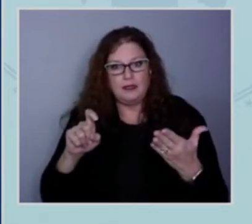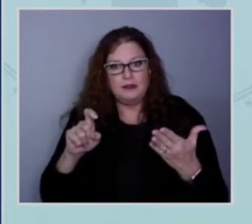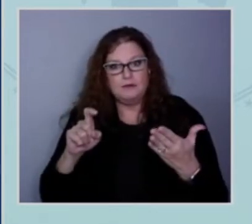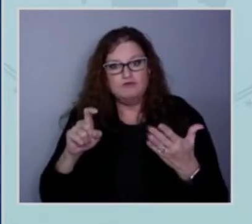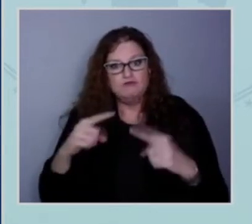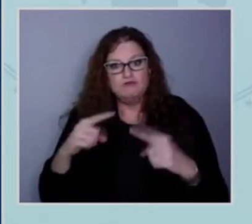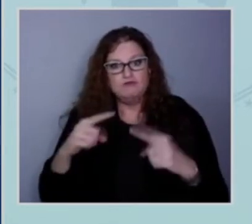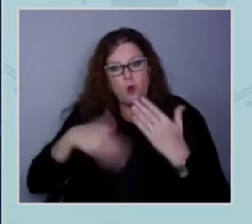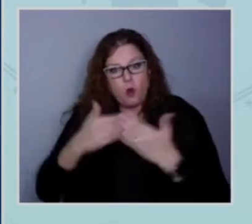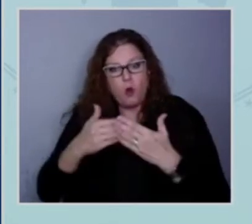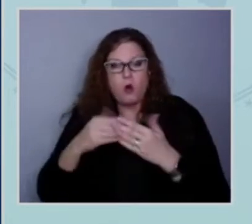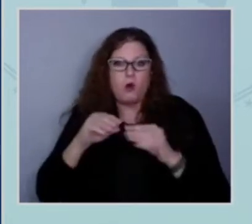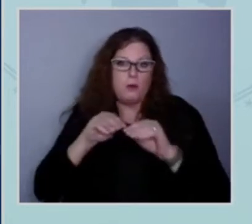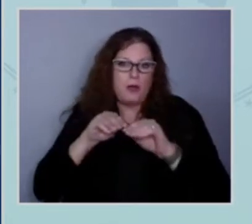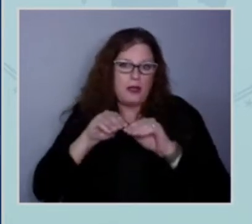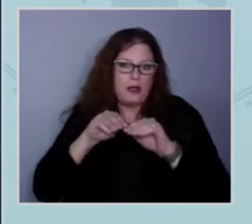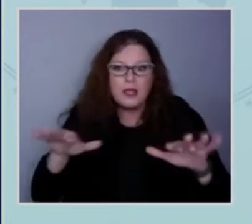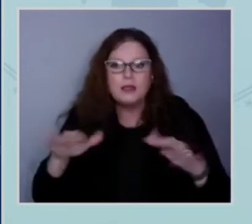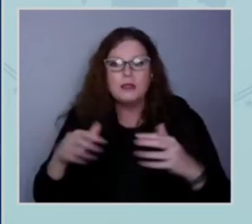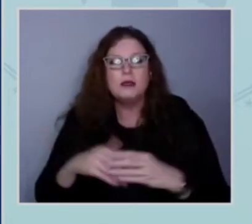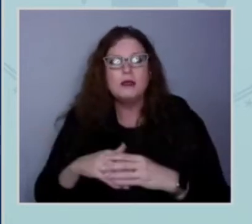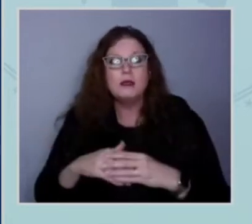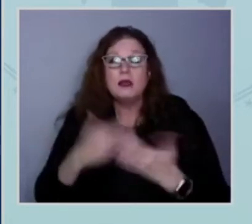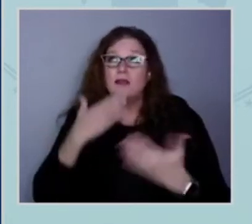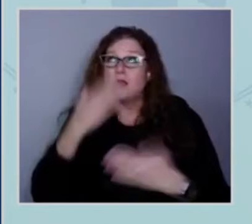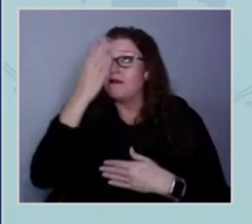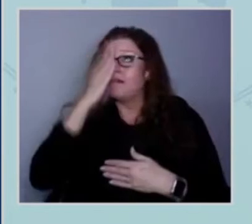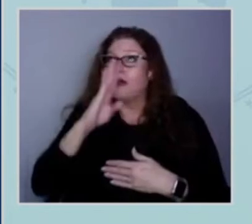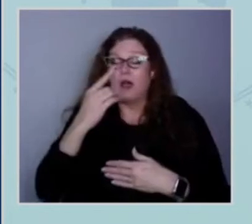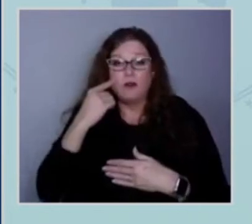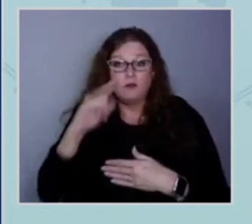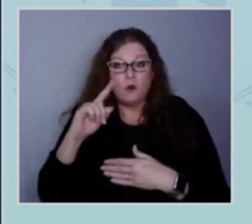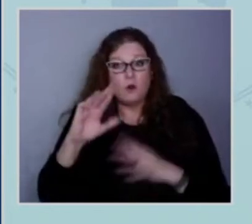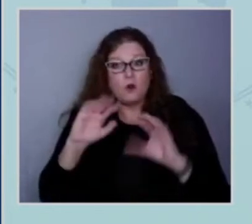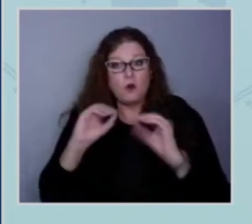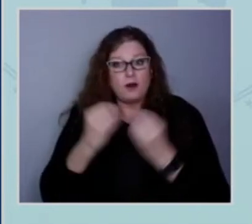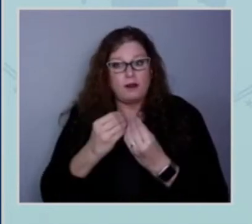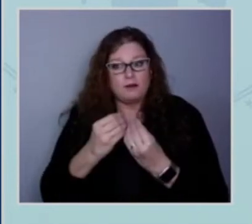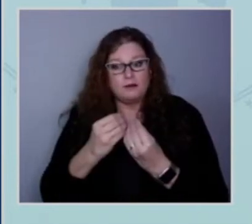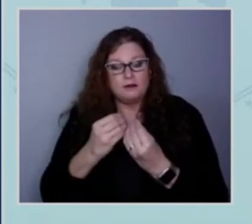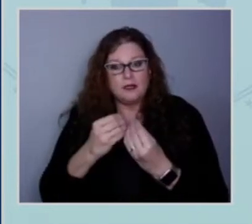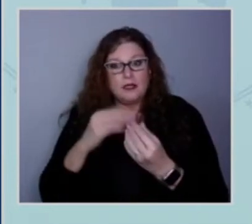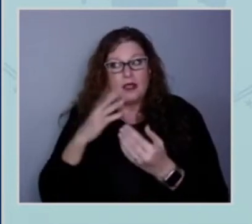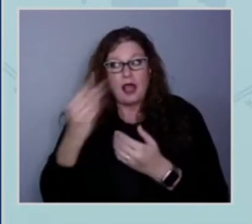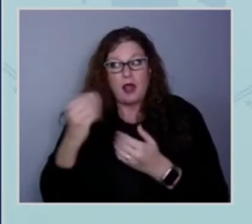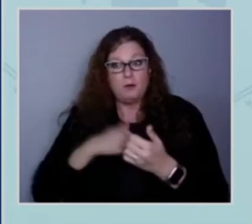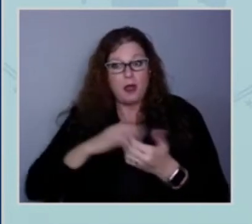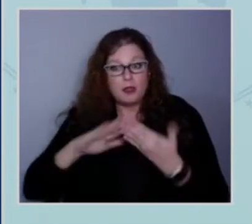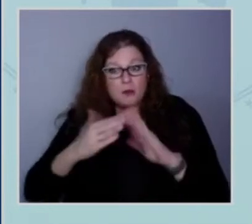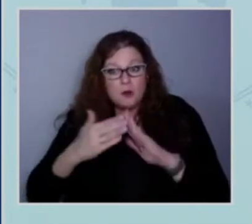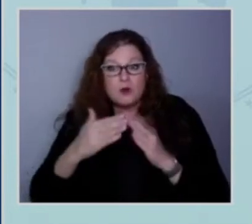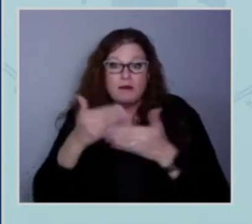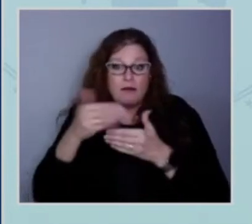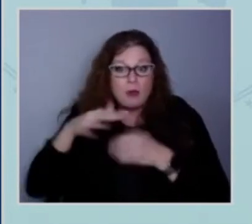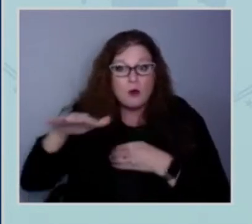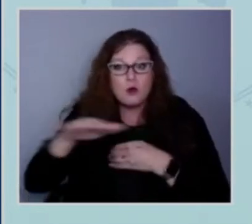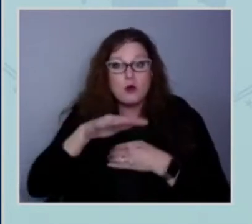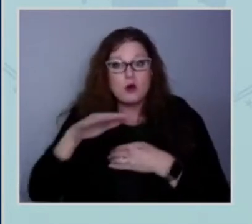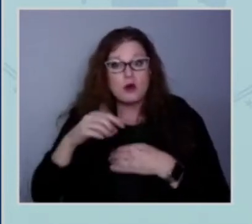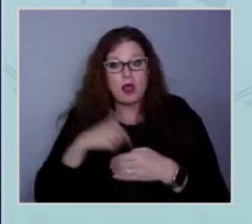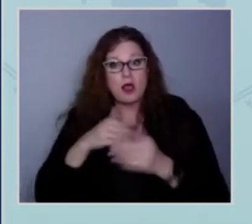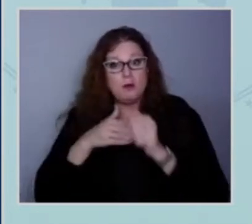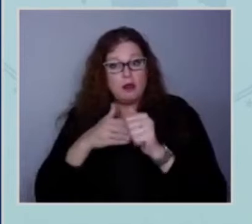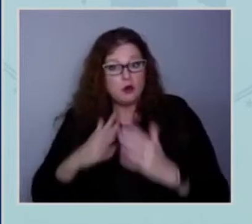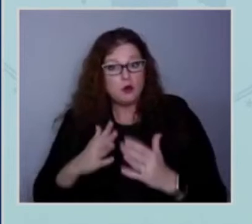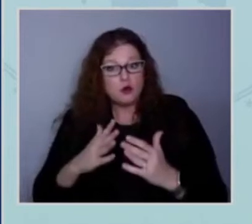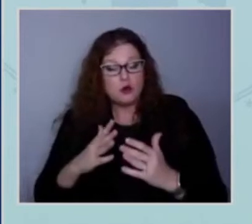me and guiding me through a lot of the same things that I needed throughout this whole pandemic. I thank God for the